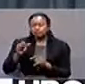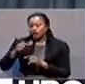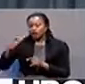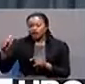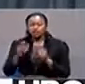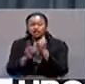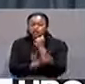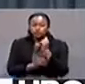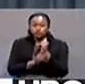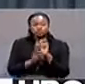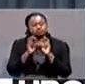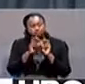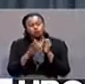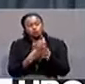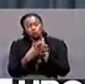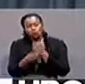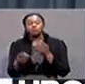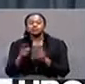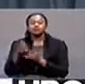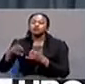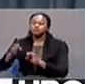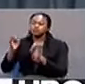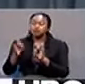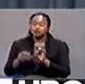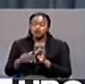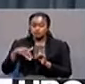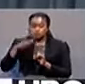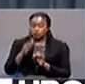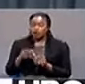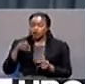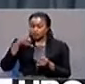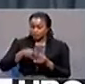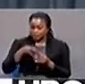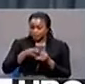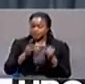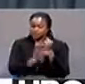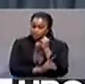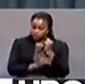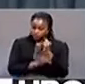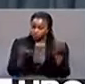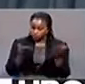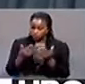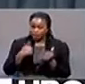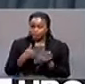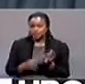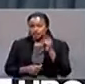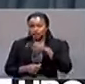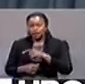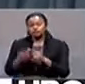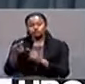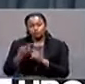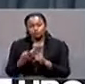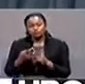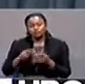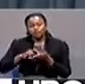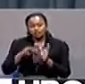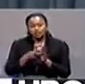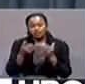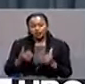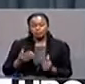other dioceses, especially Kabale Diocese, where I come from. Therefore, Madam